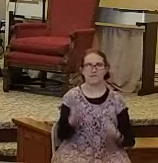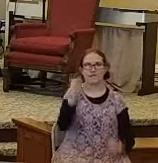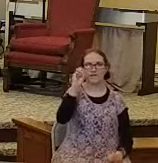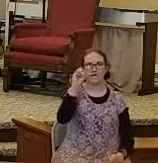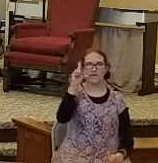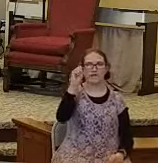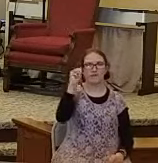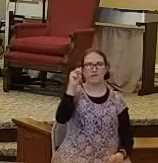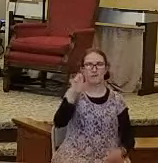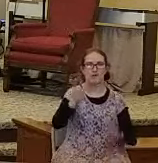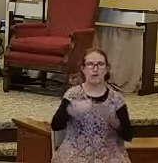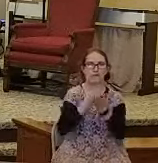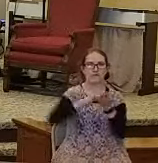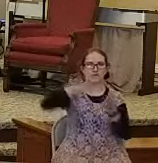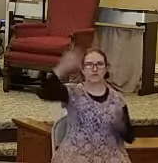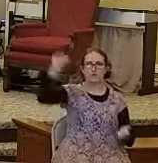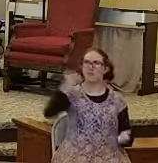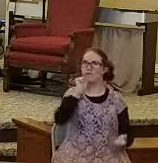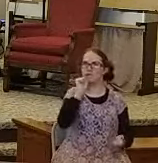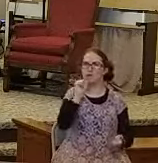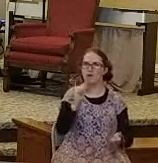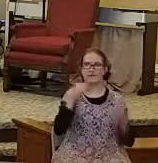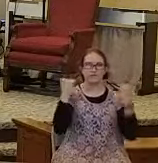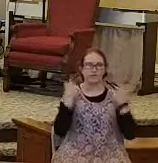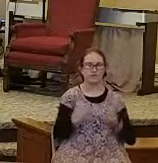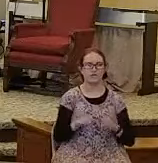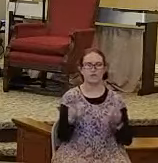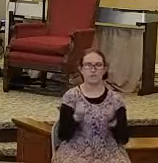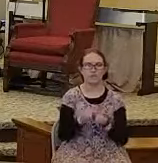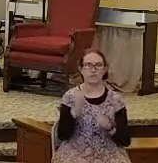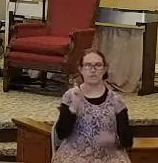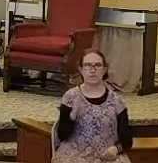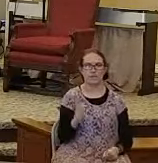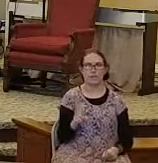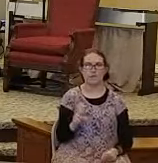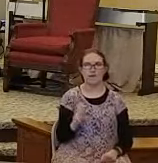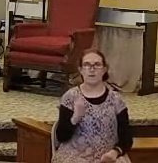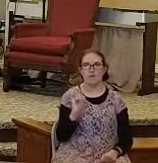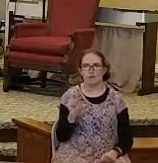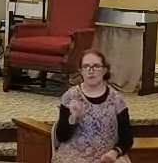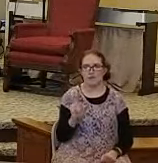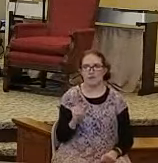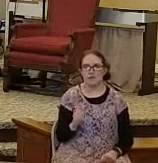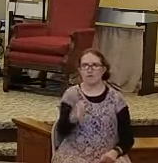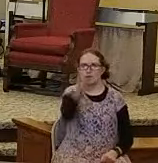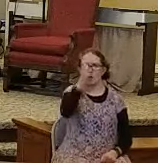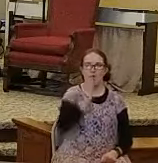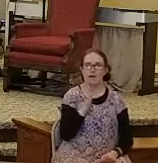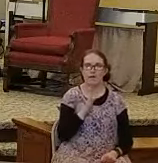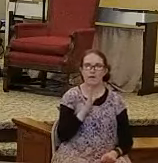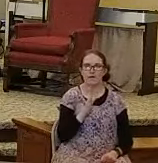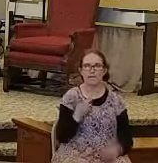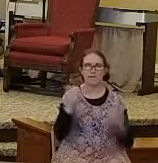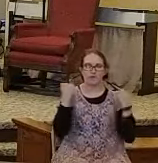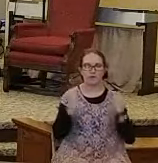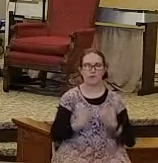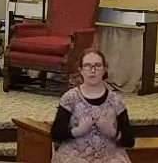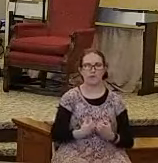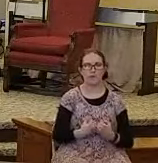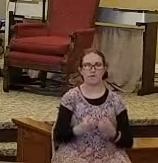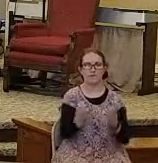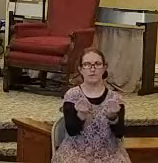in all of his glory was not arrayed like one of these. Wherefore, if God so clothe the grass of